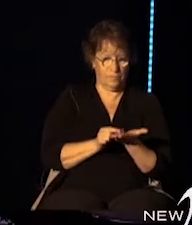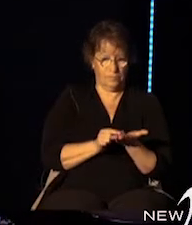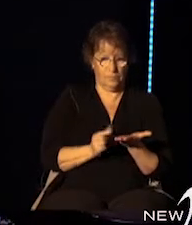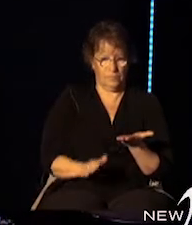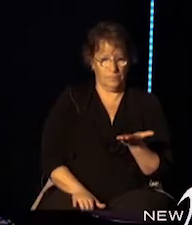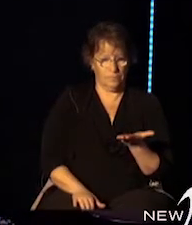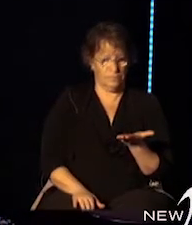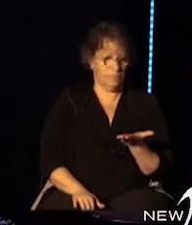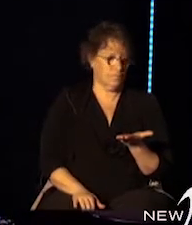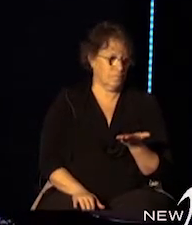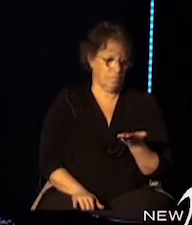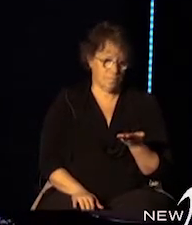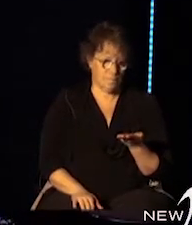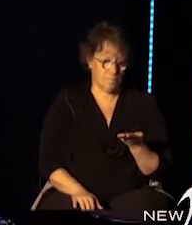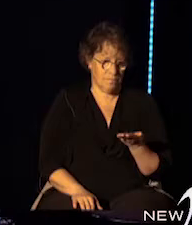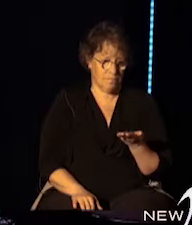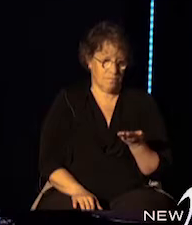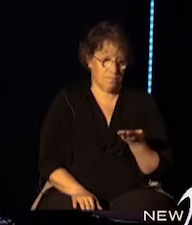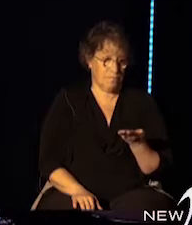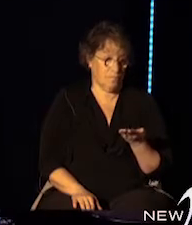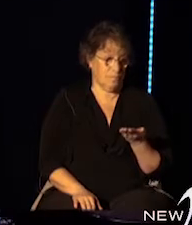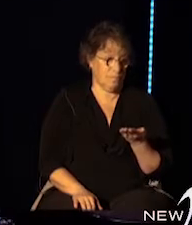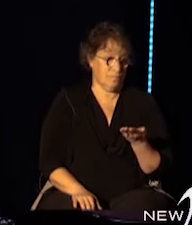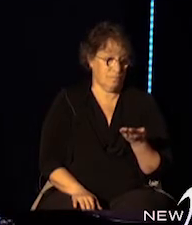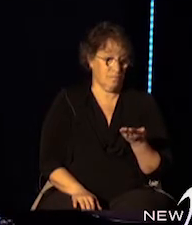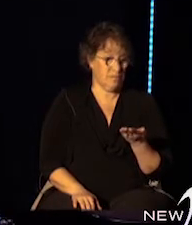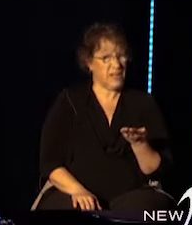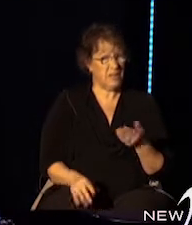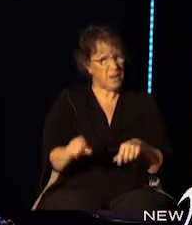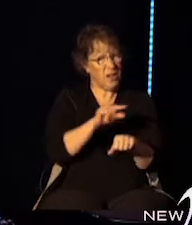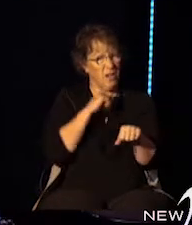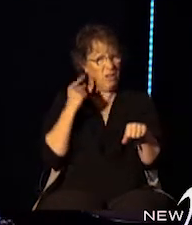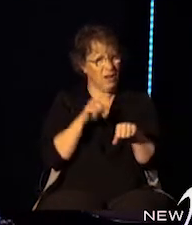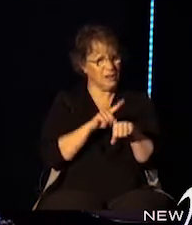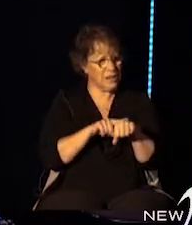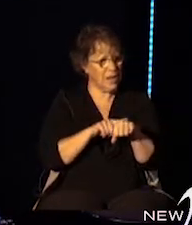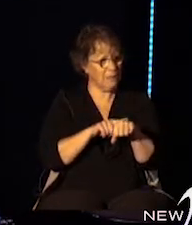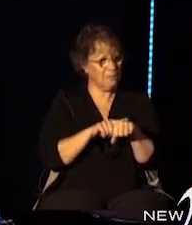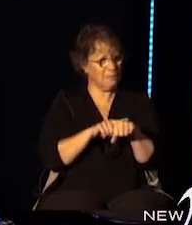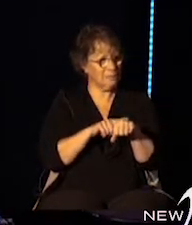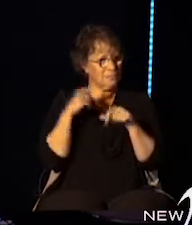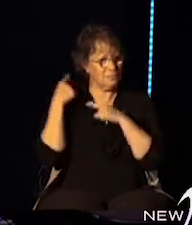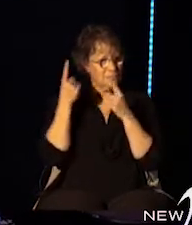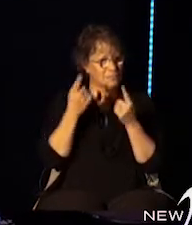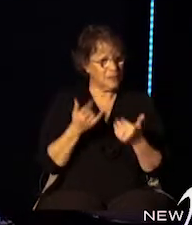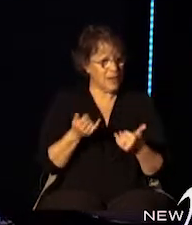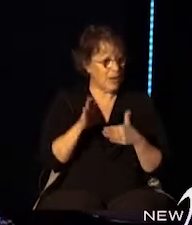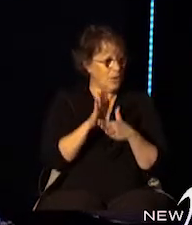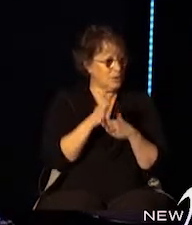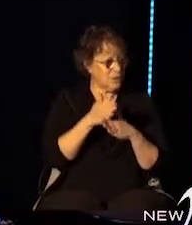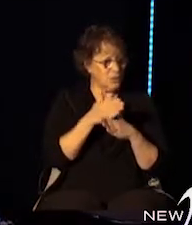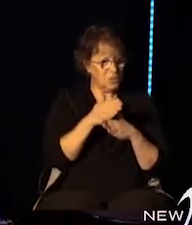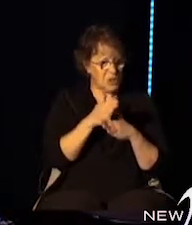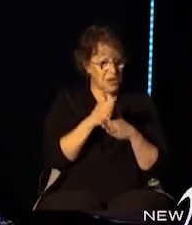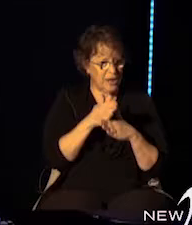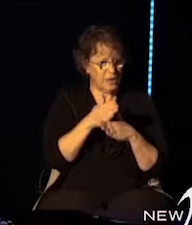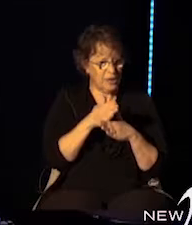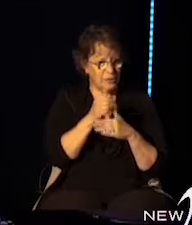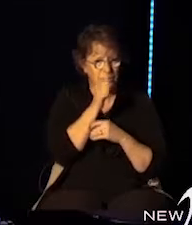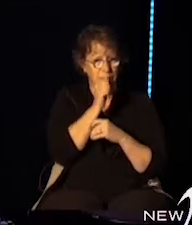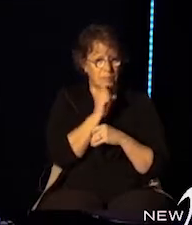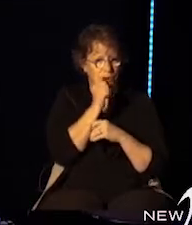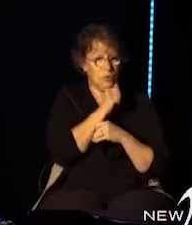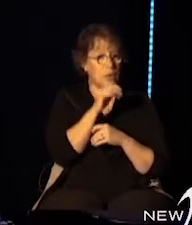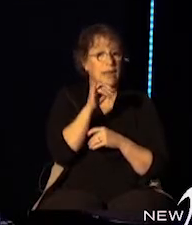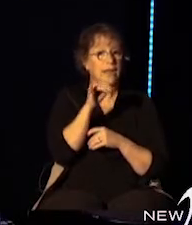It's been quite a while since we've shared communion together in church. And if you didn't get one of those, let's have our guest